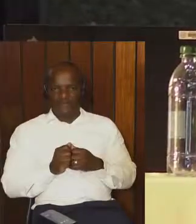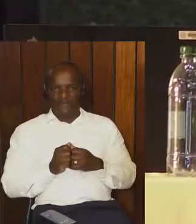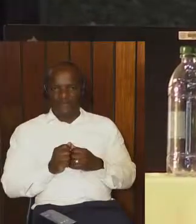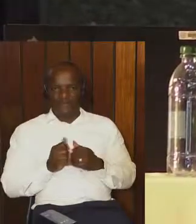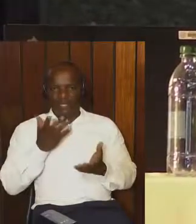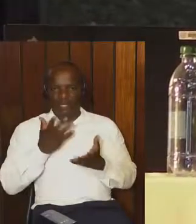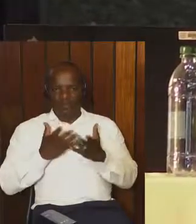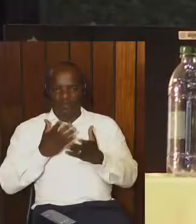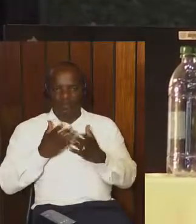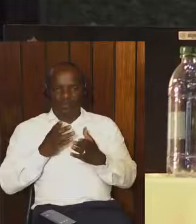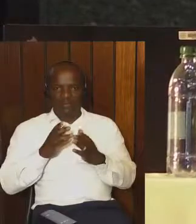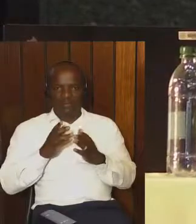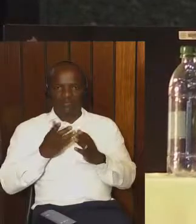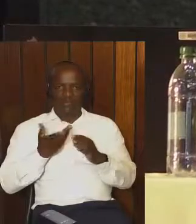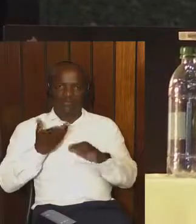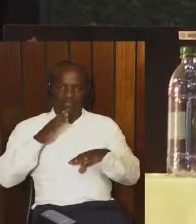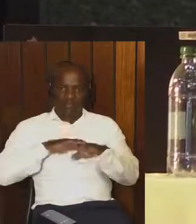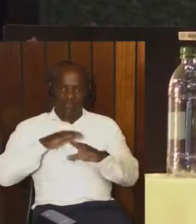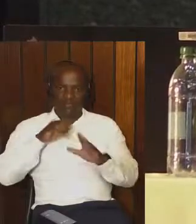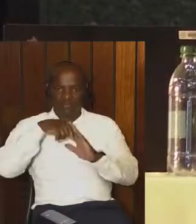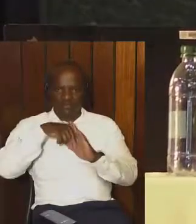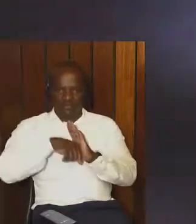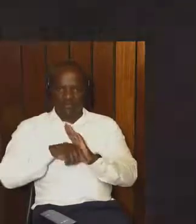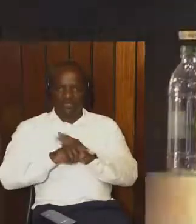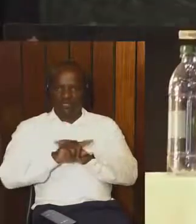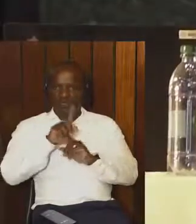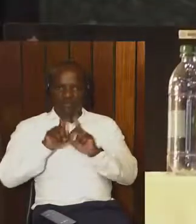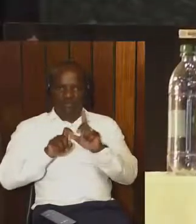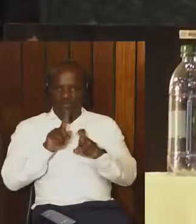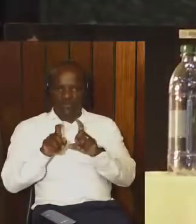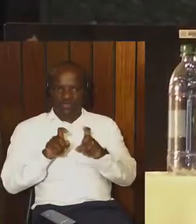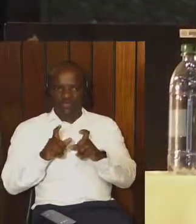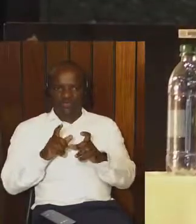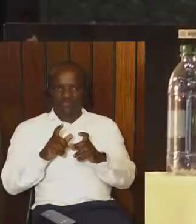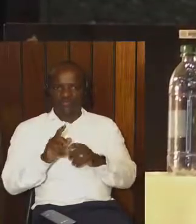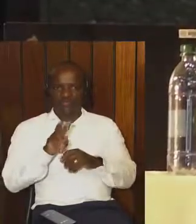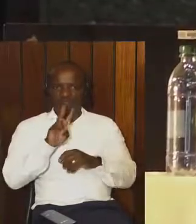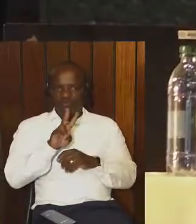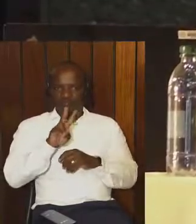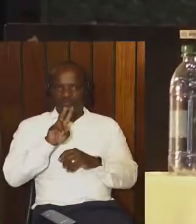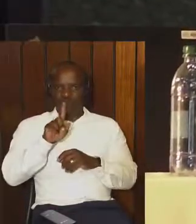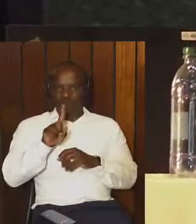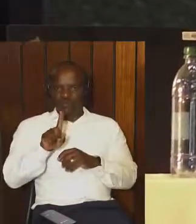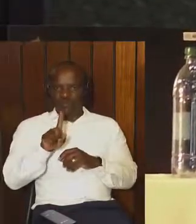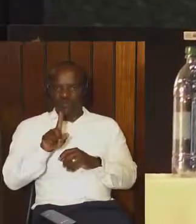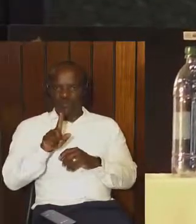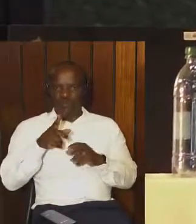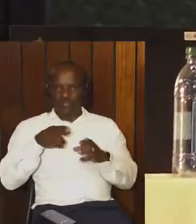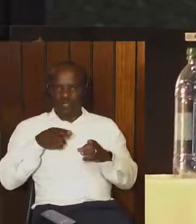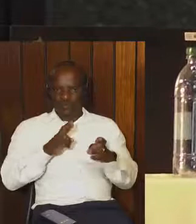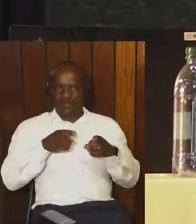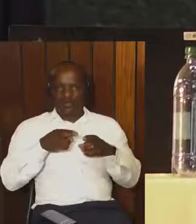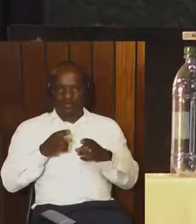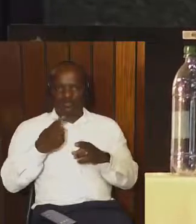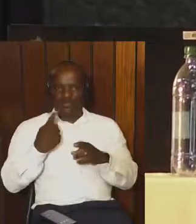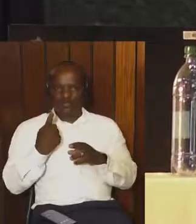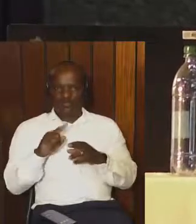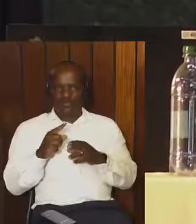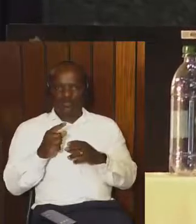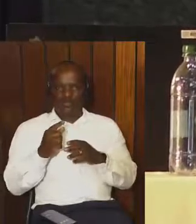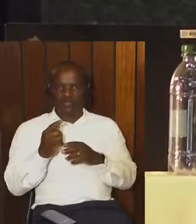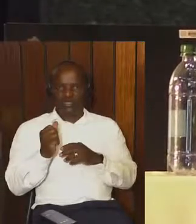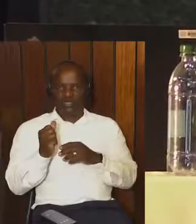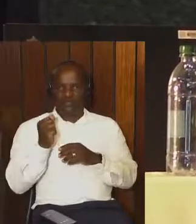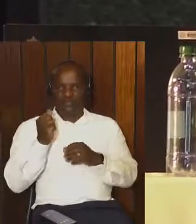into details. There was a question about the 21 roads that were built last year or in the previous financial year, as mentioned by